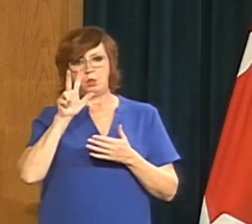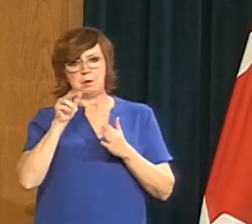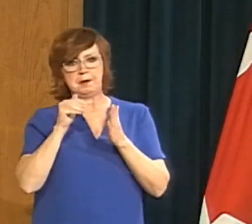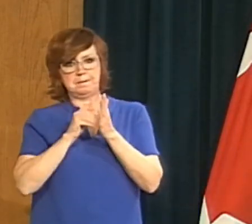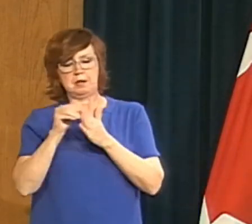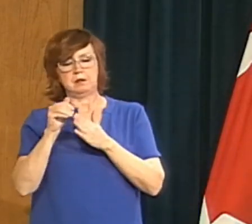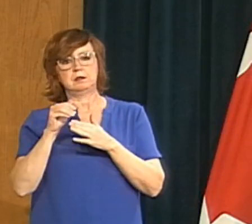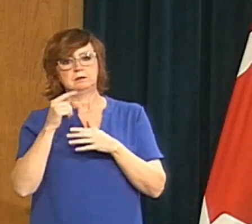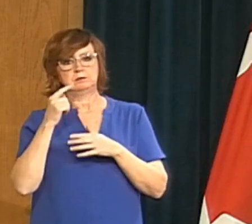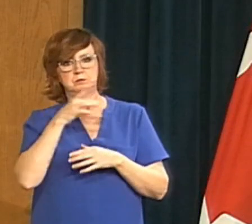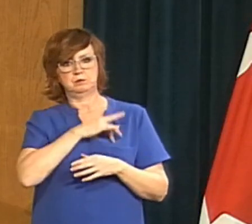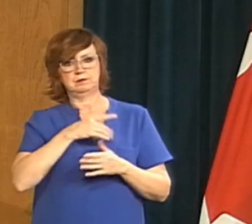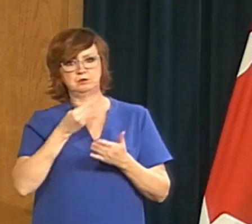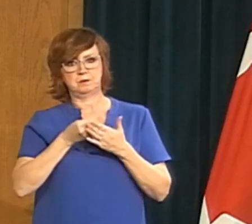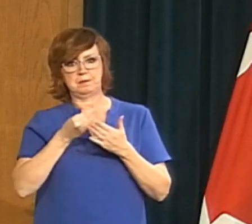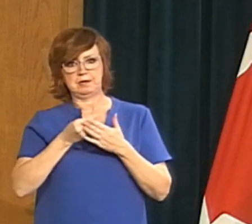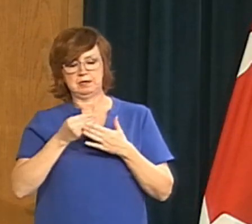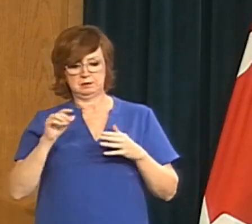Do you have a follow-up, Creedon?